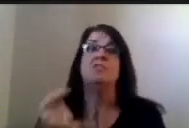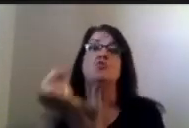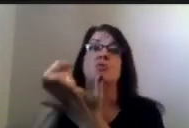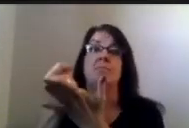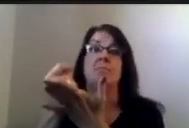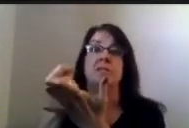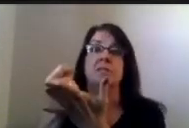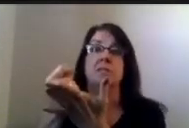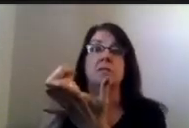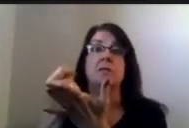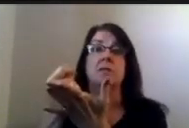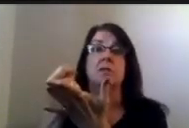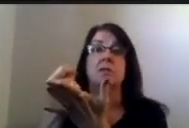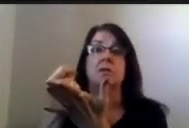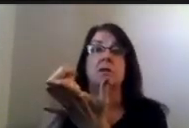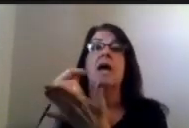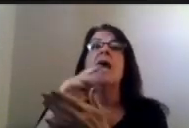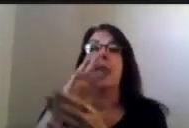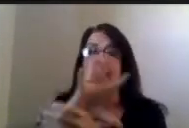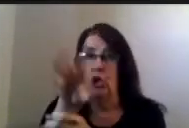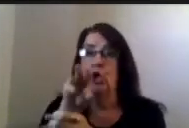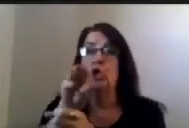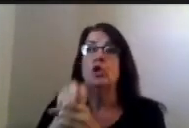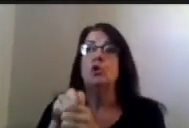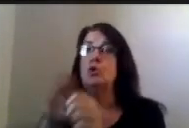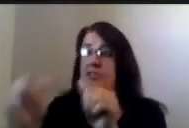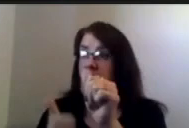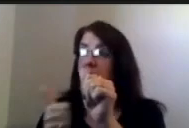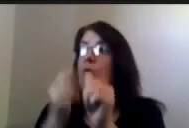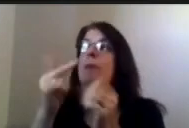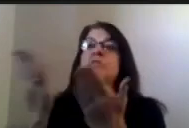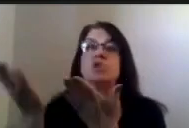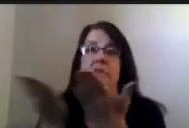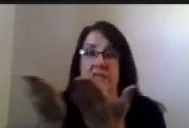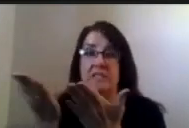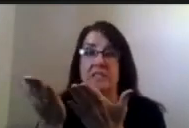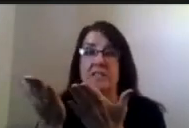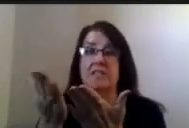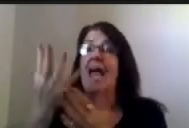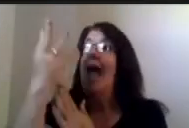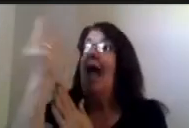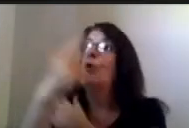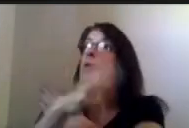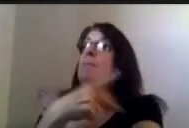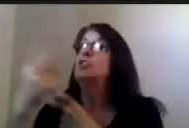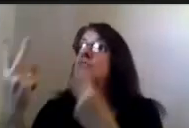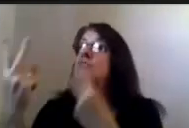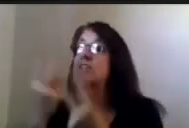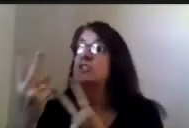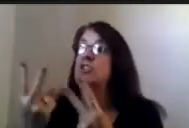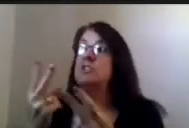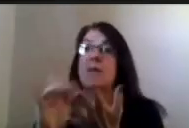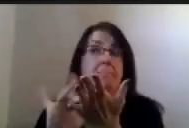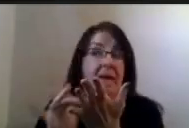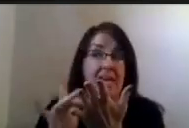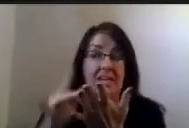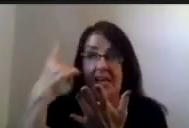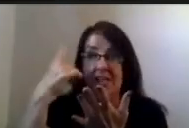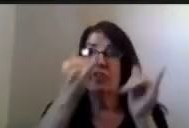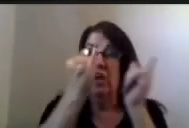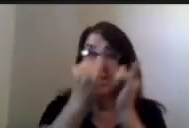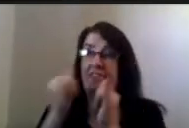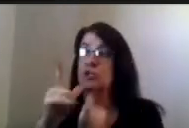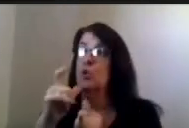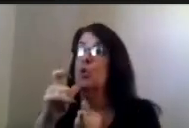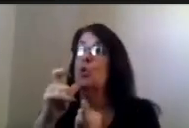And this does include follow-up services such as outpatient visits and medications for those individuals who